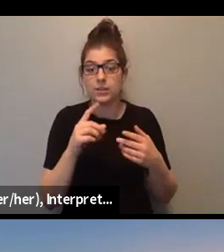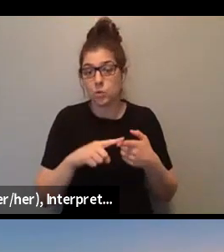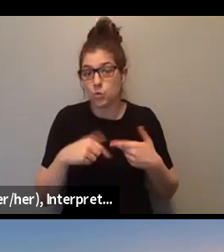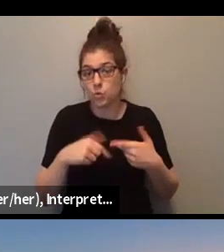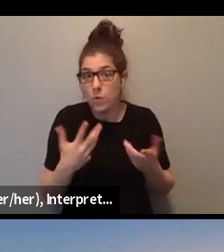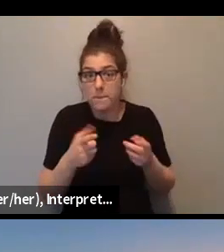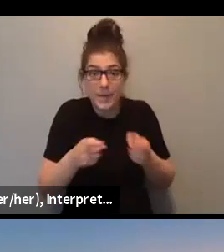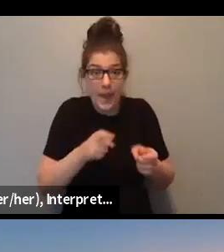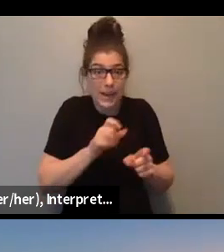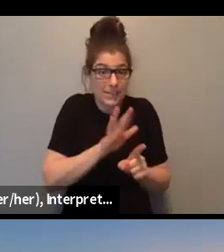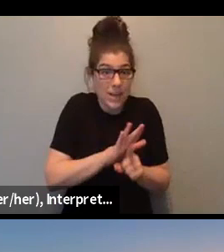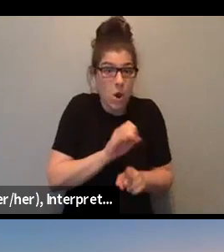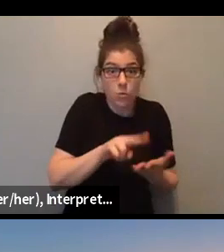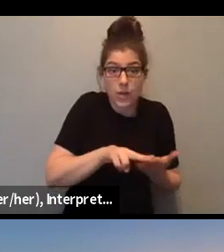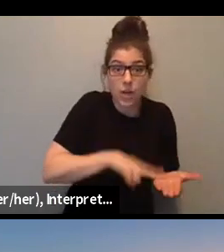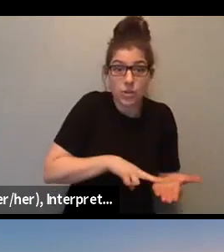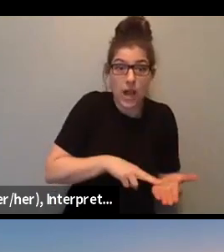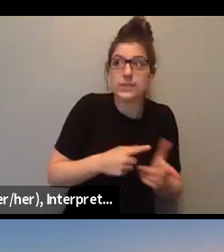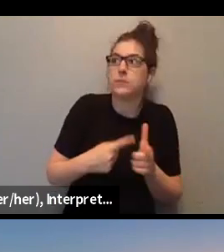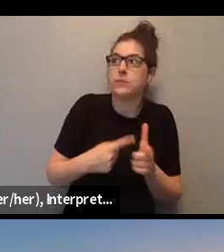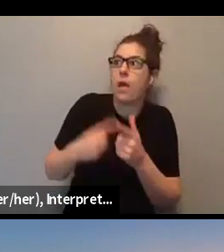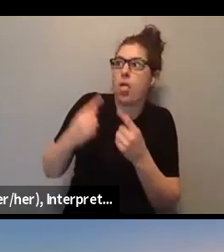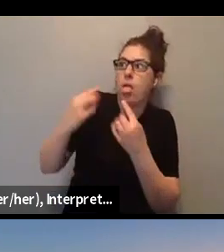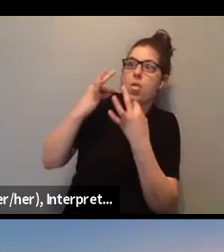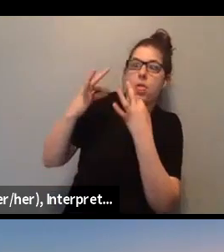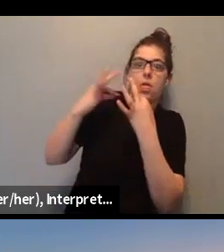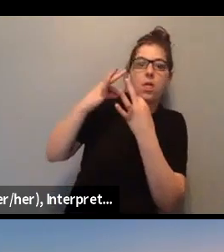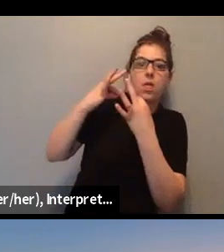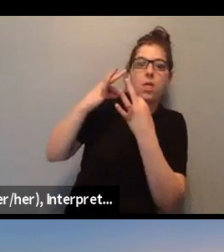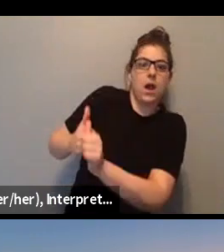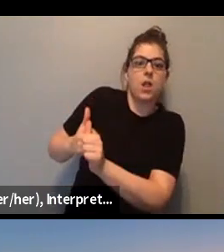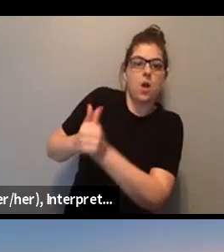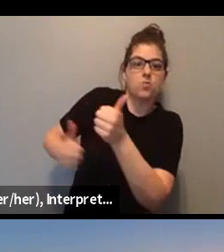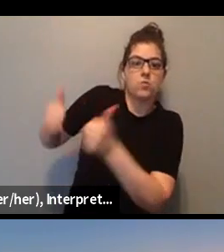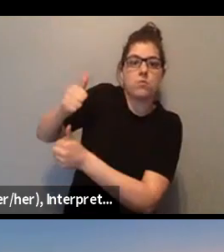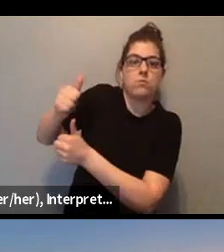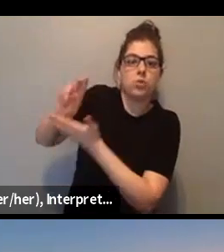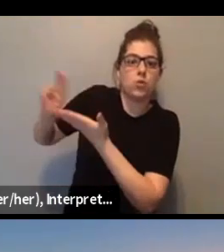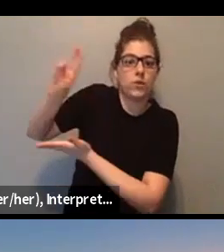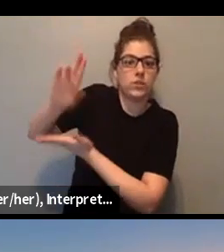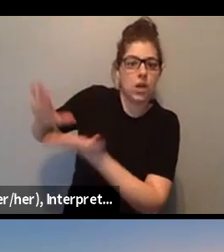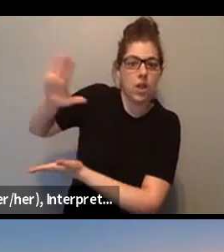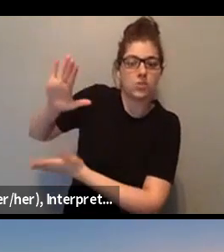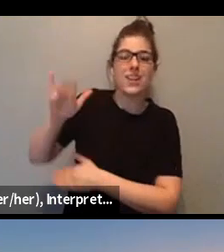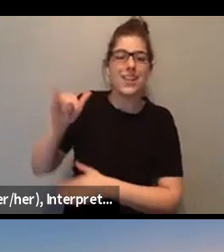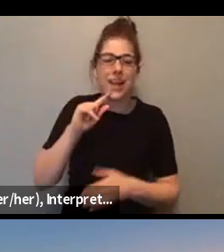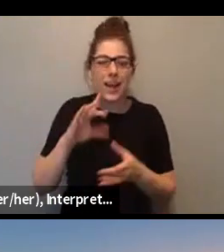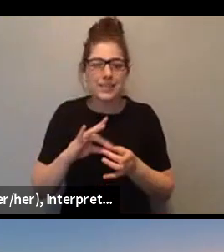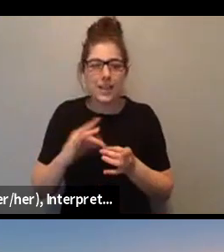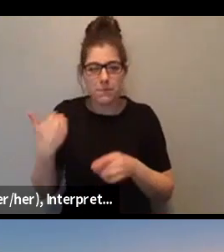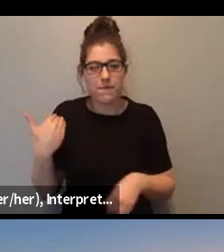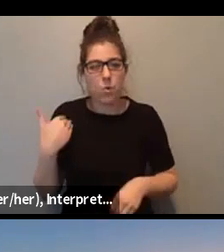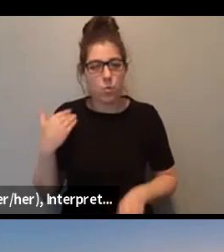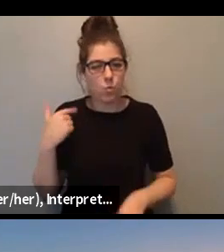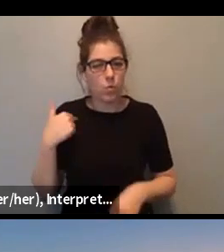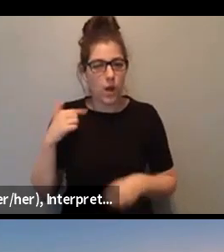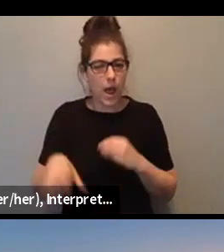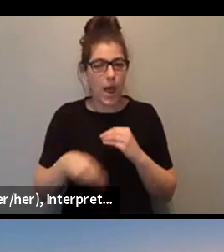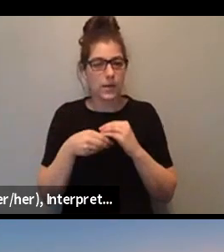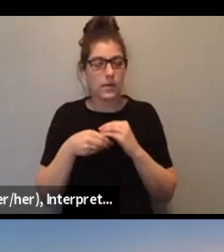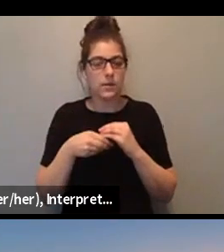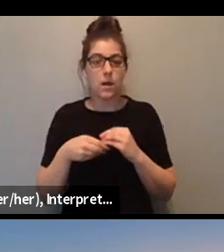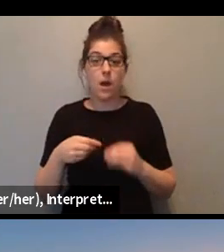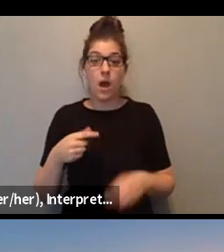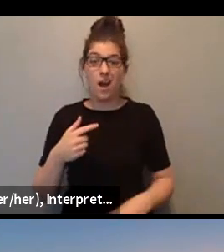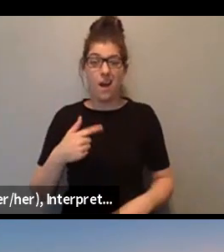contracts. And I think that, like I said before when I chimed in, I reject that. And